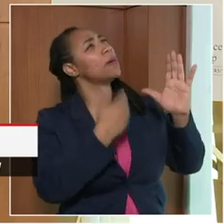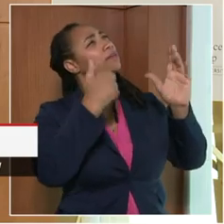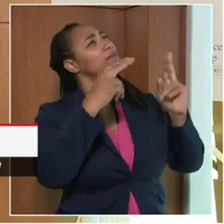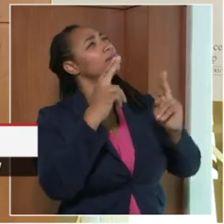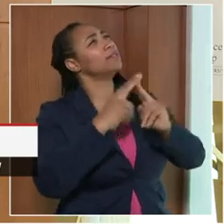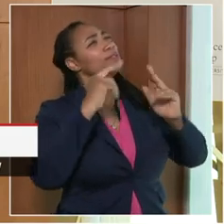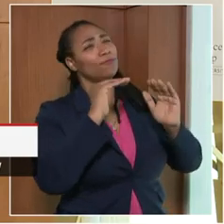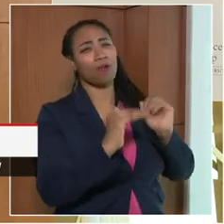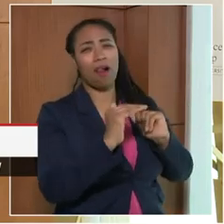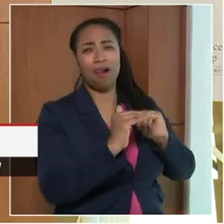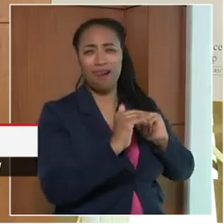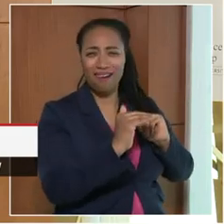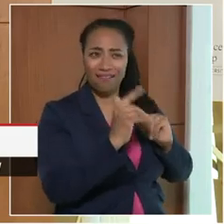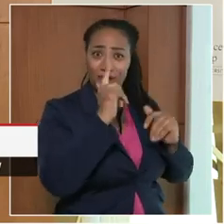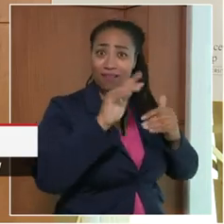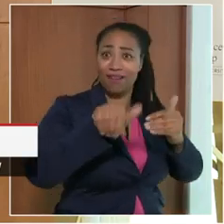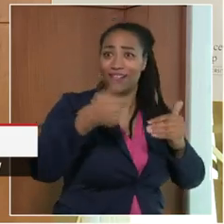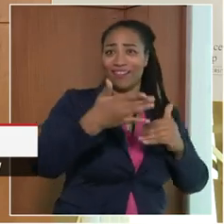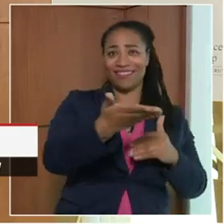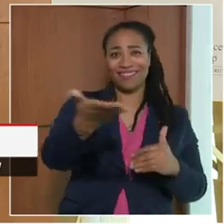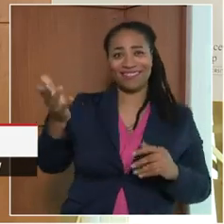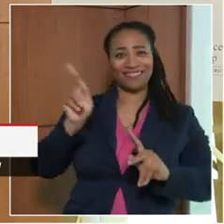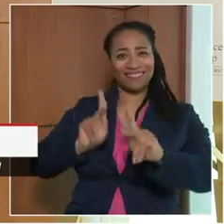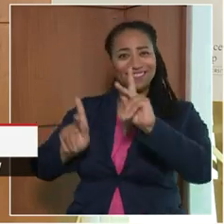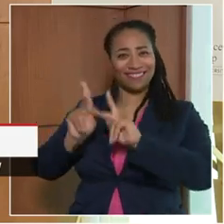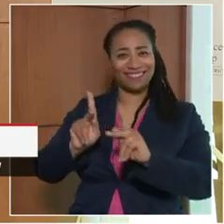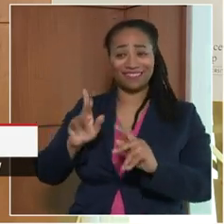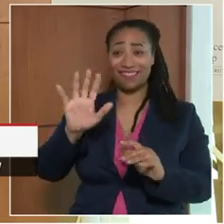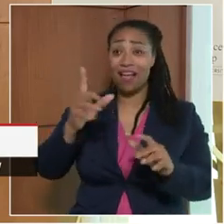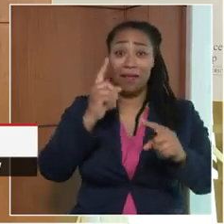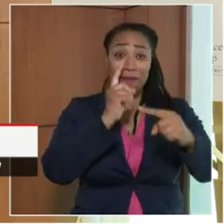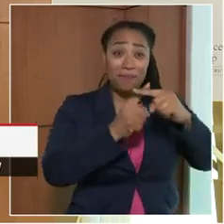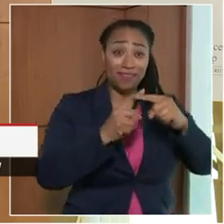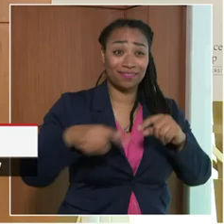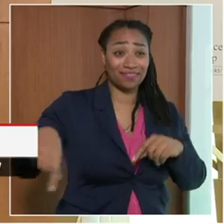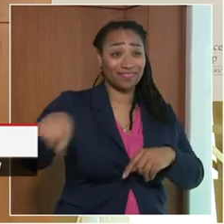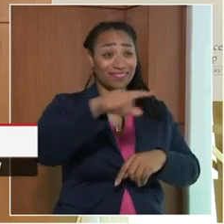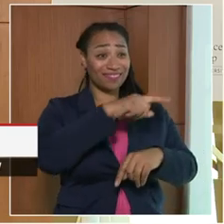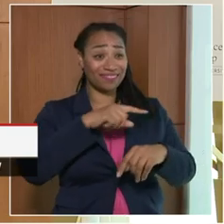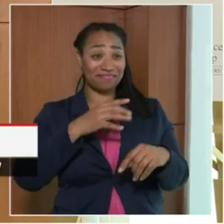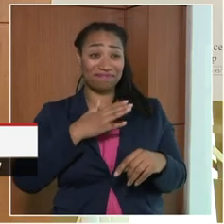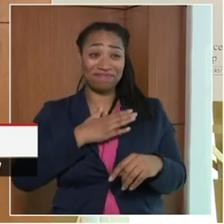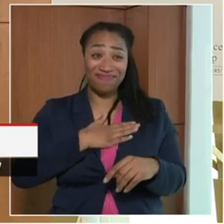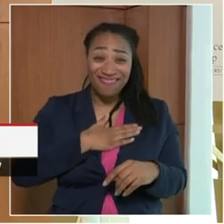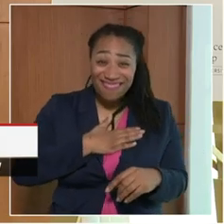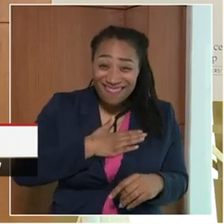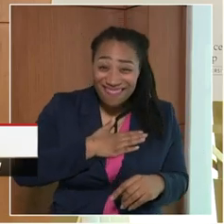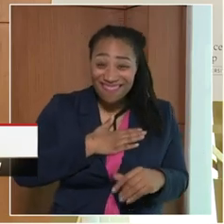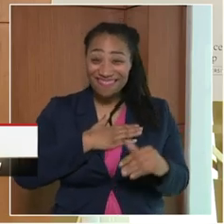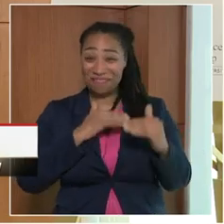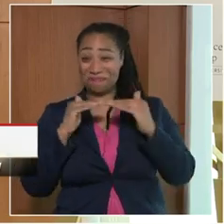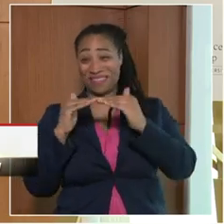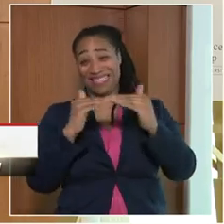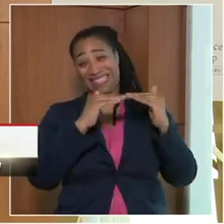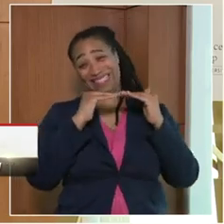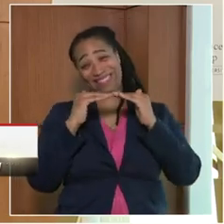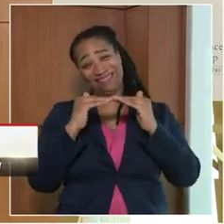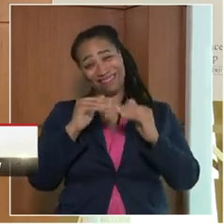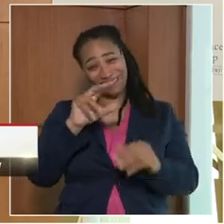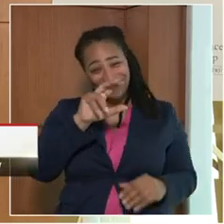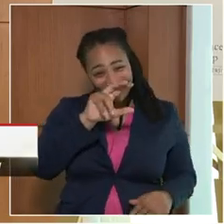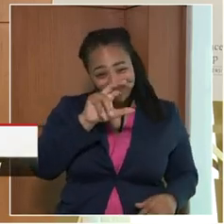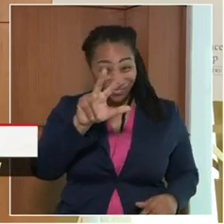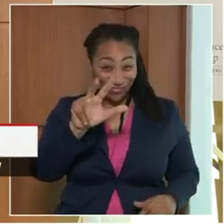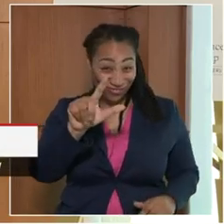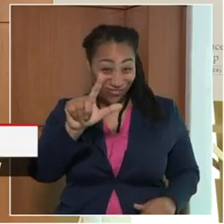peers, this is not just a certification. It is the beginning. It is a game changer. It is providing